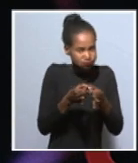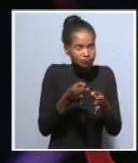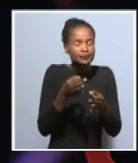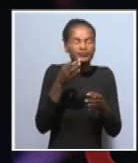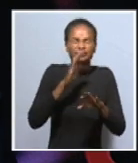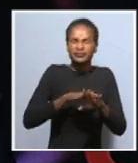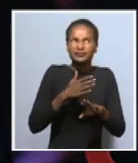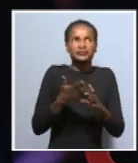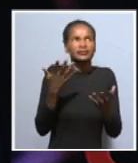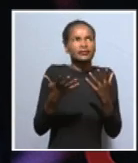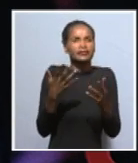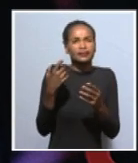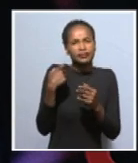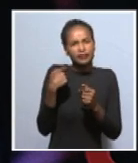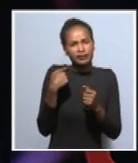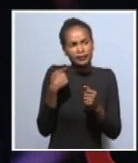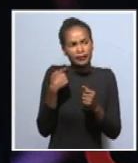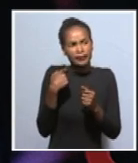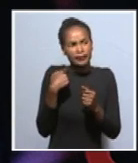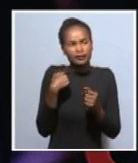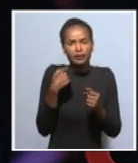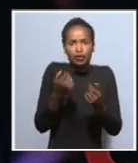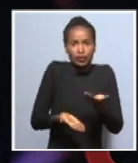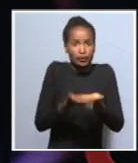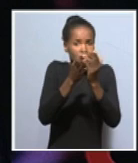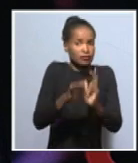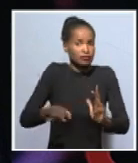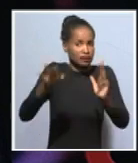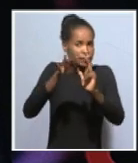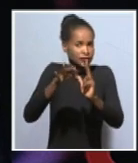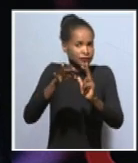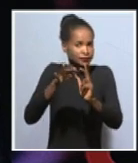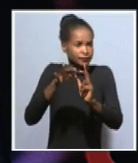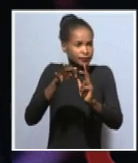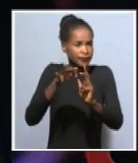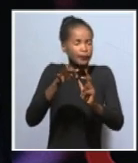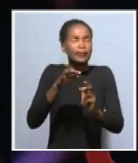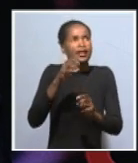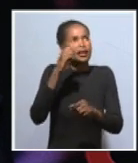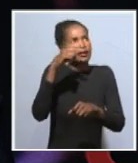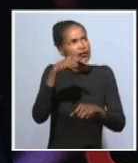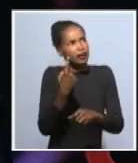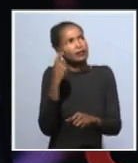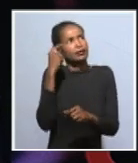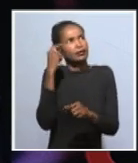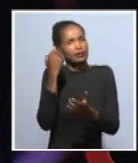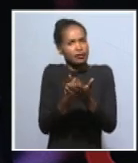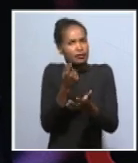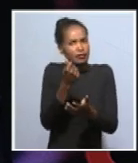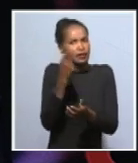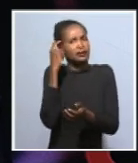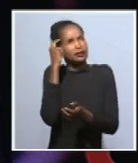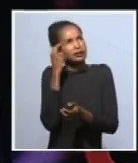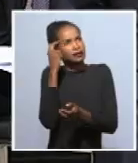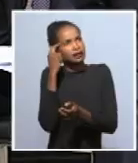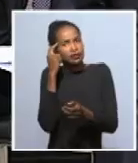whenever you are putting together a package like this, you are always having to do a fine